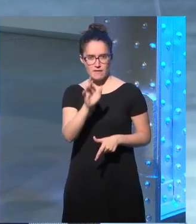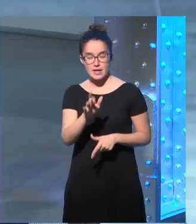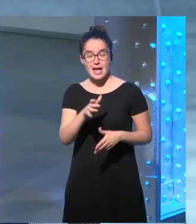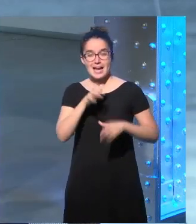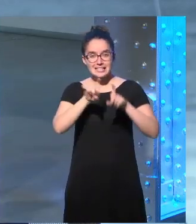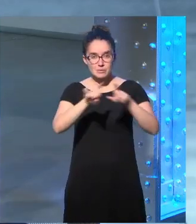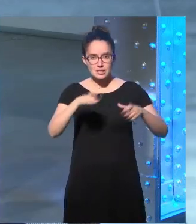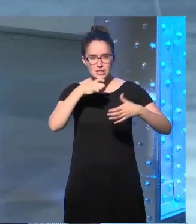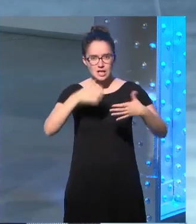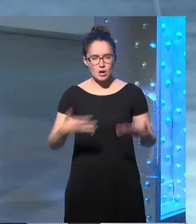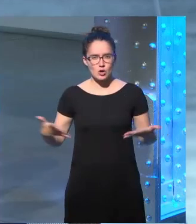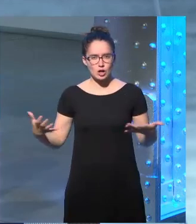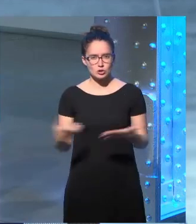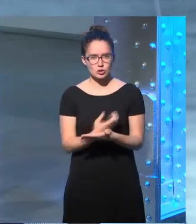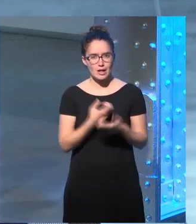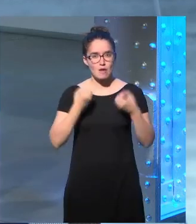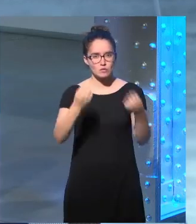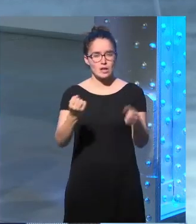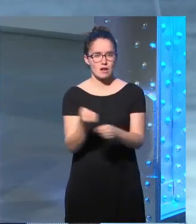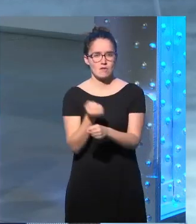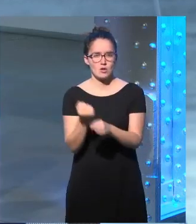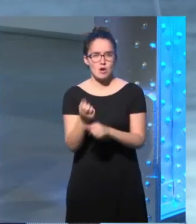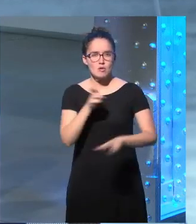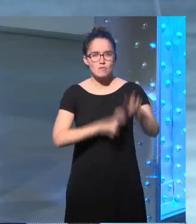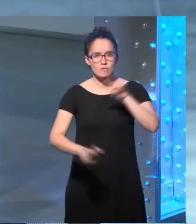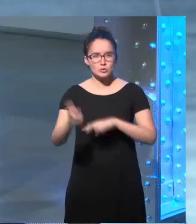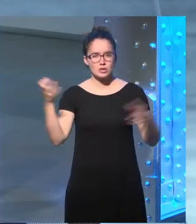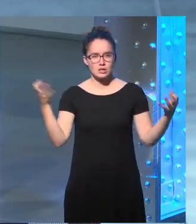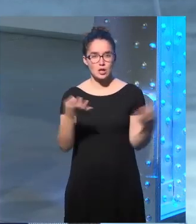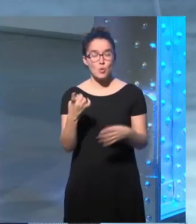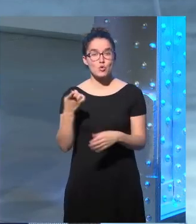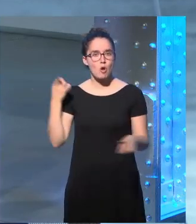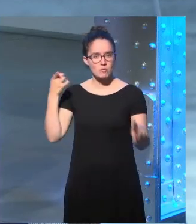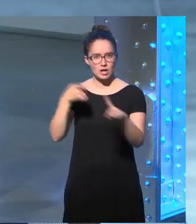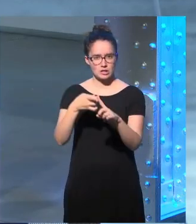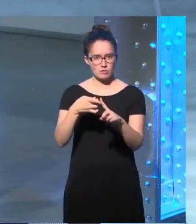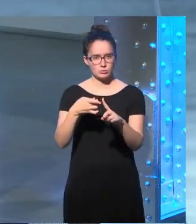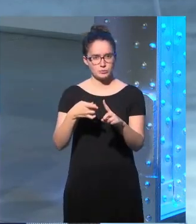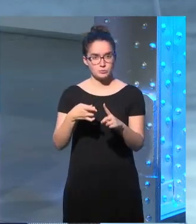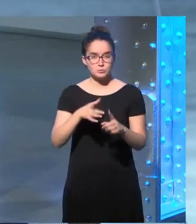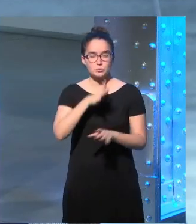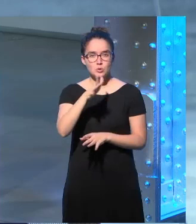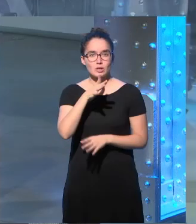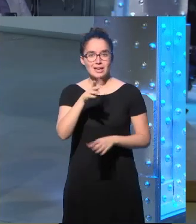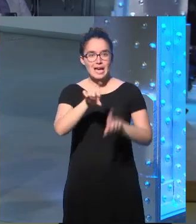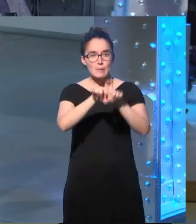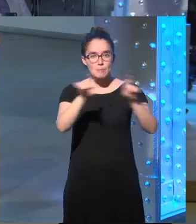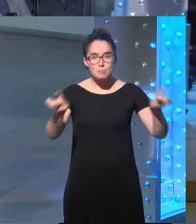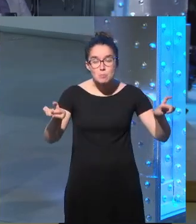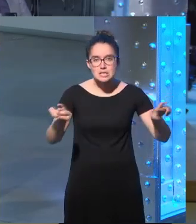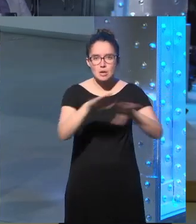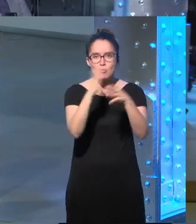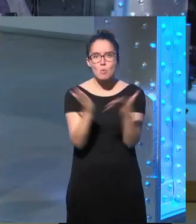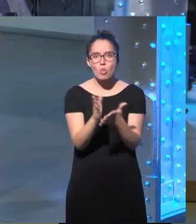mentioned before. Companies right now, the workforce, what they're looking for is a purpose.